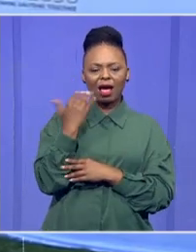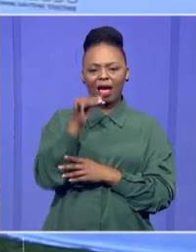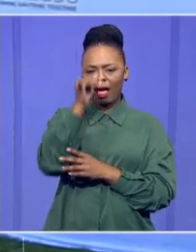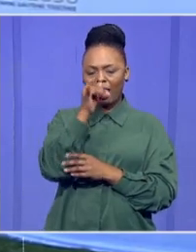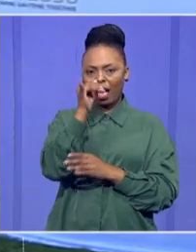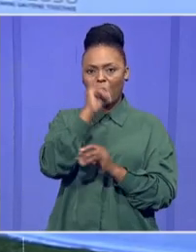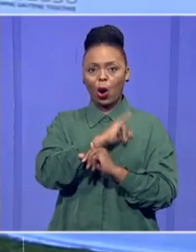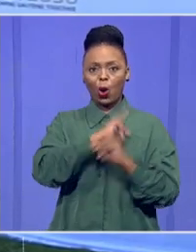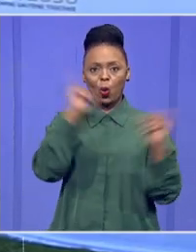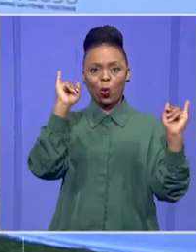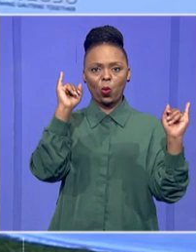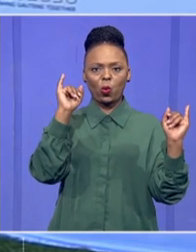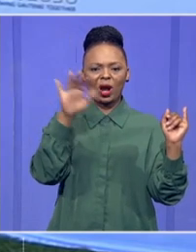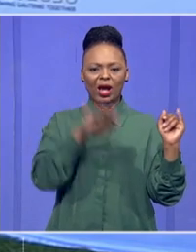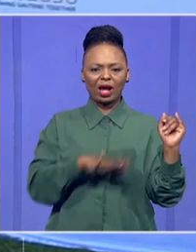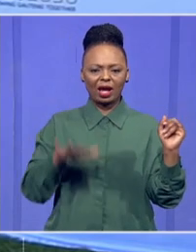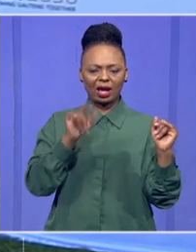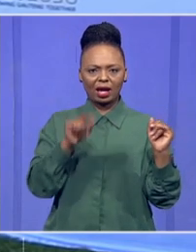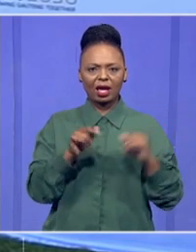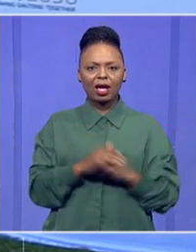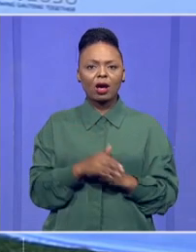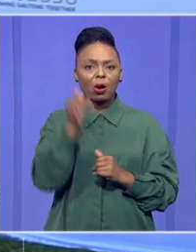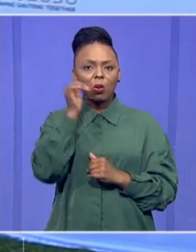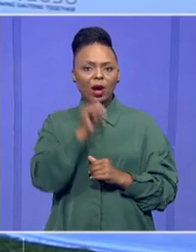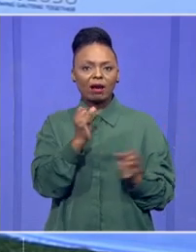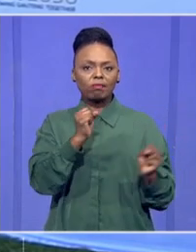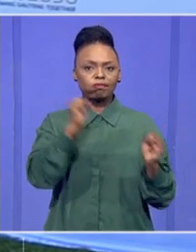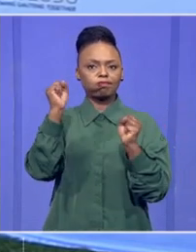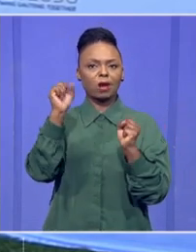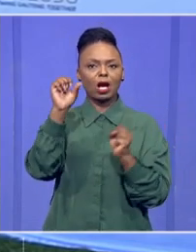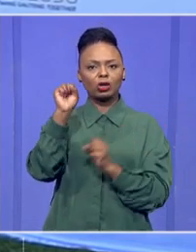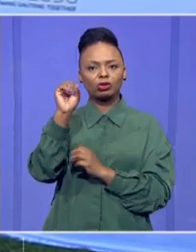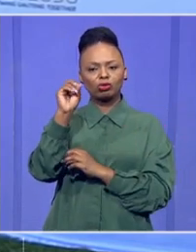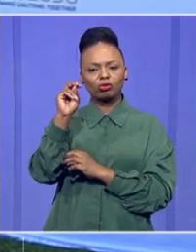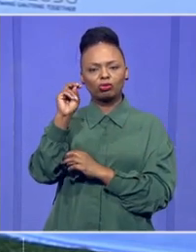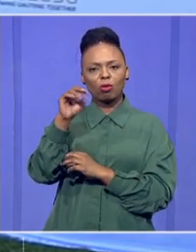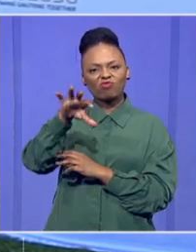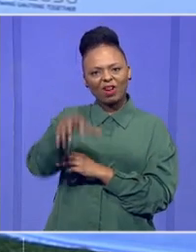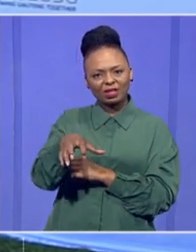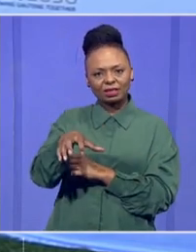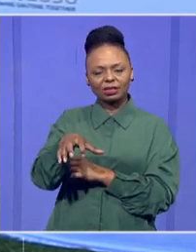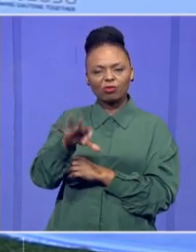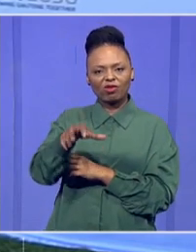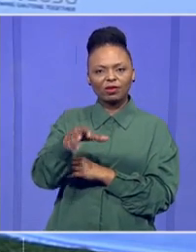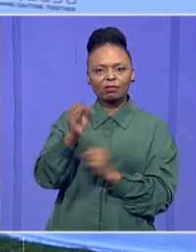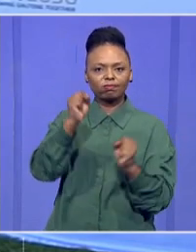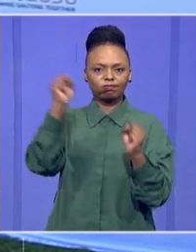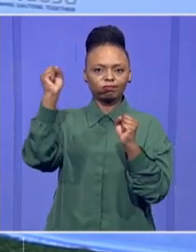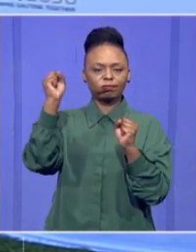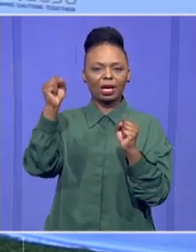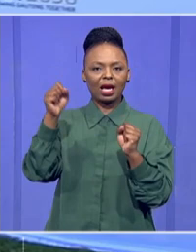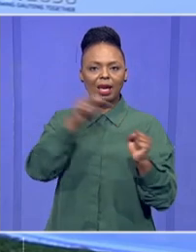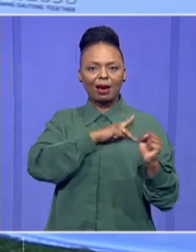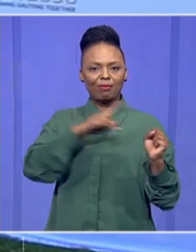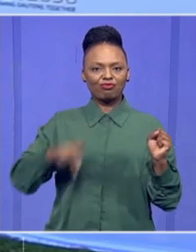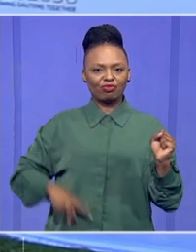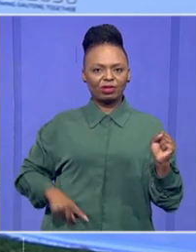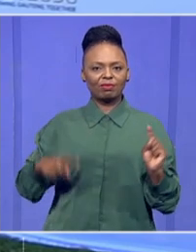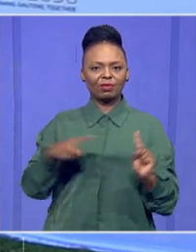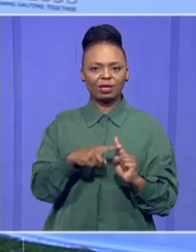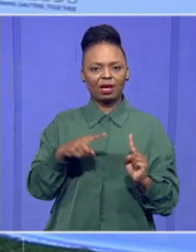busting unit was during the State of the Province address. This was Gauteng Premier Panyaza